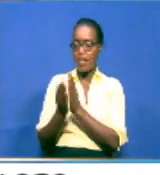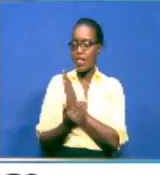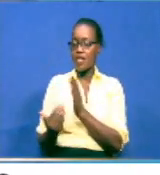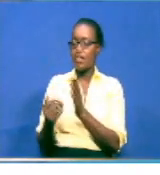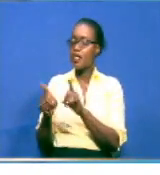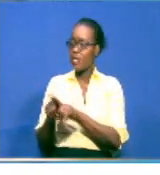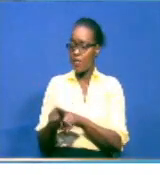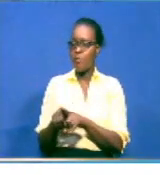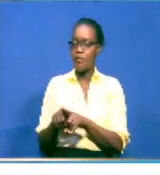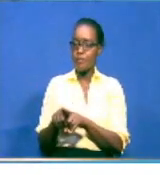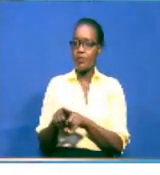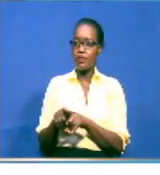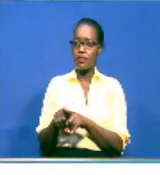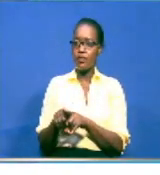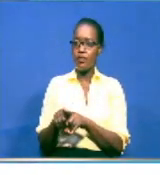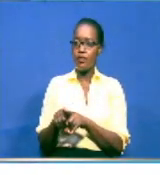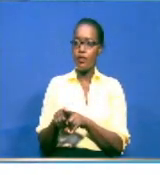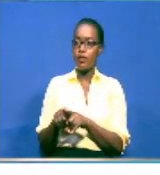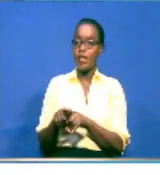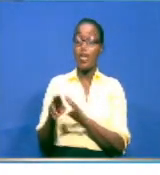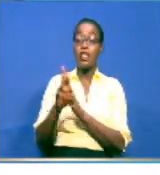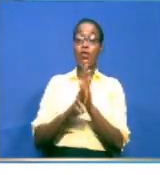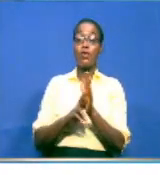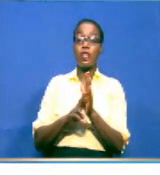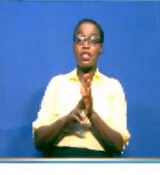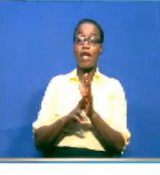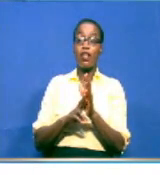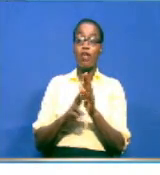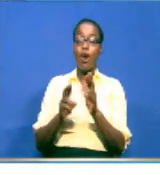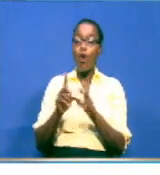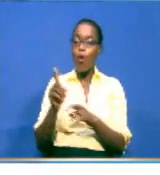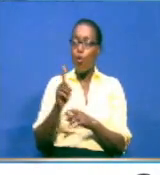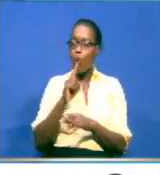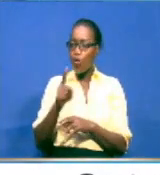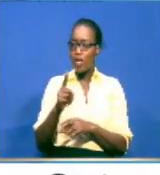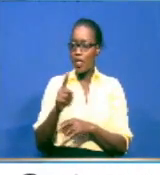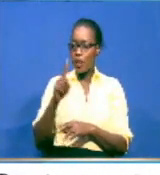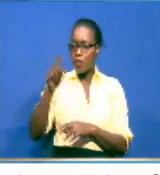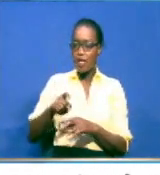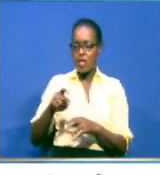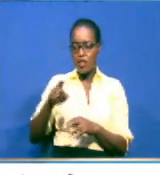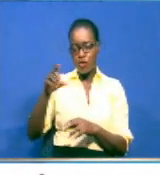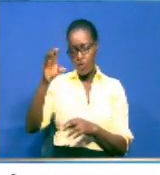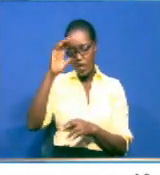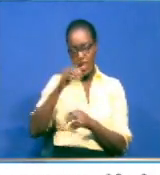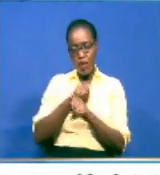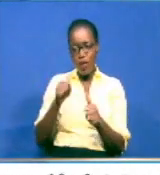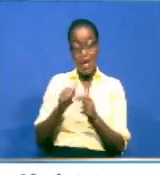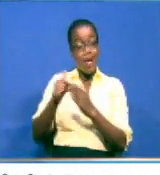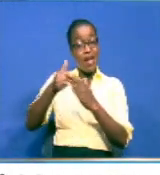So the precautions that we need to take very much, if not avoidable, is that we